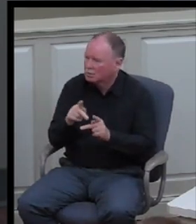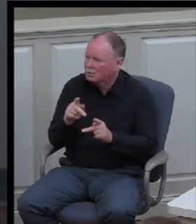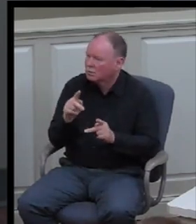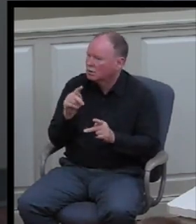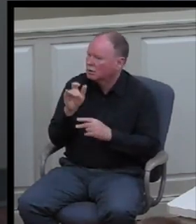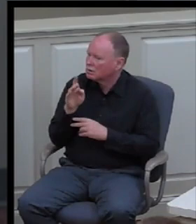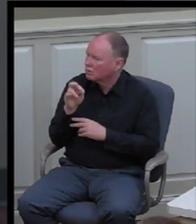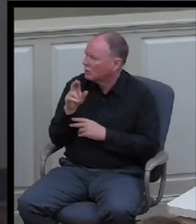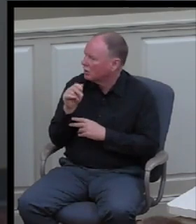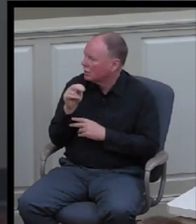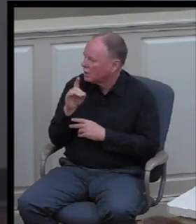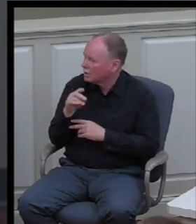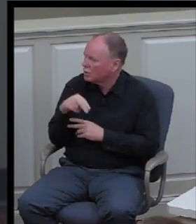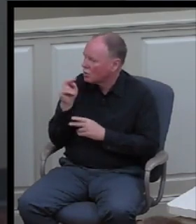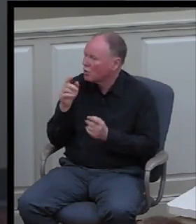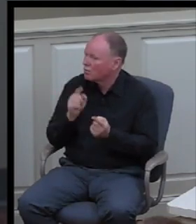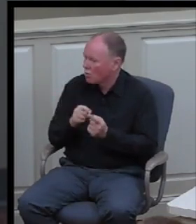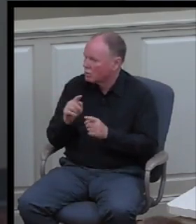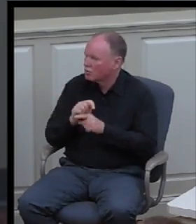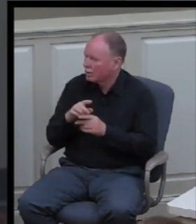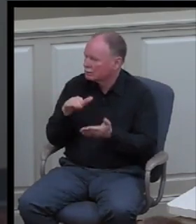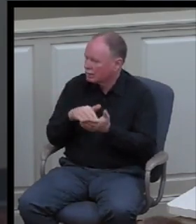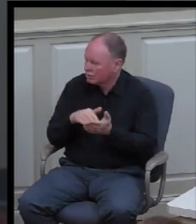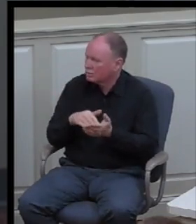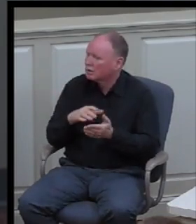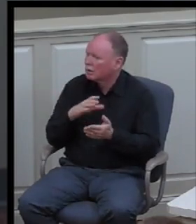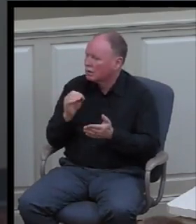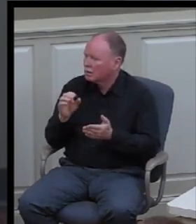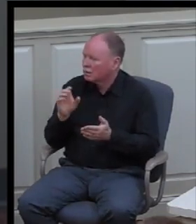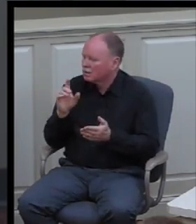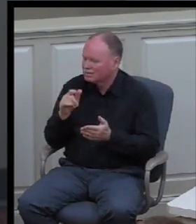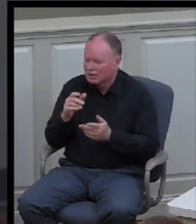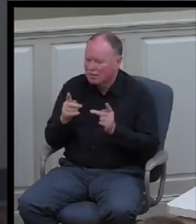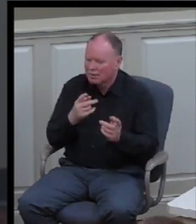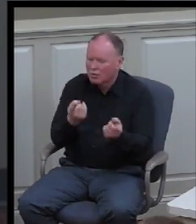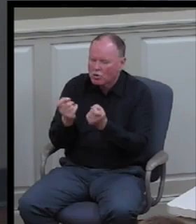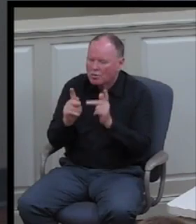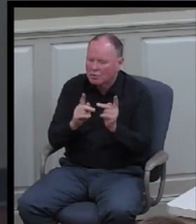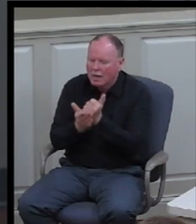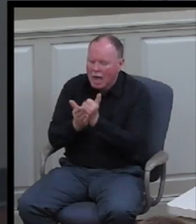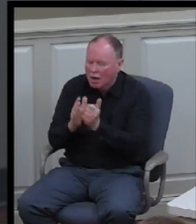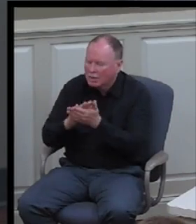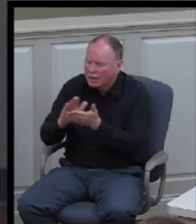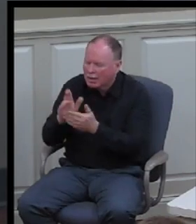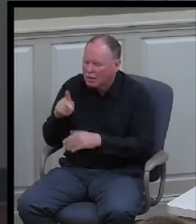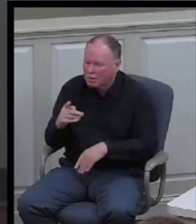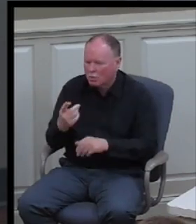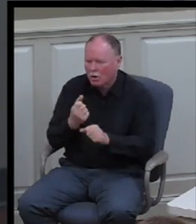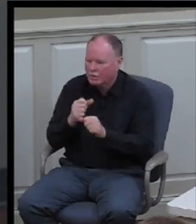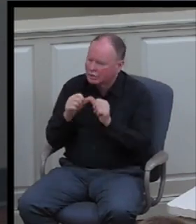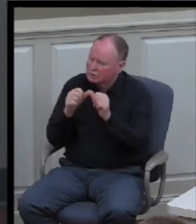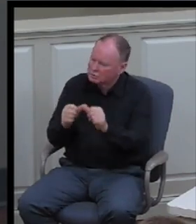Timberland, North Point Training Center, and Dark Lodge to clean up that. And it was a yearly thing